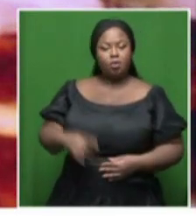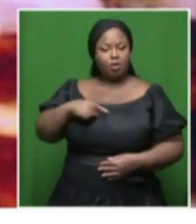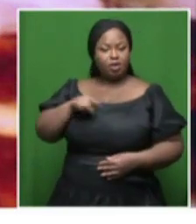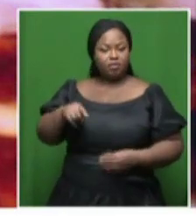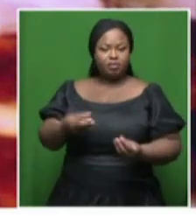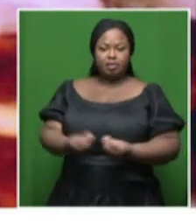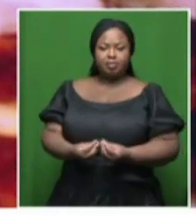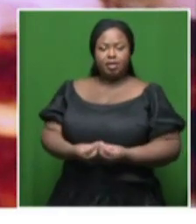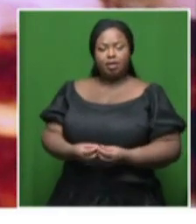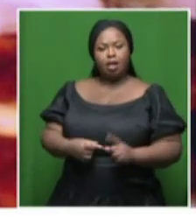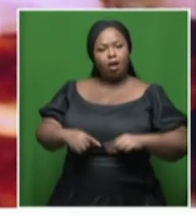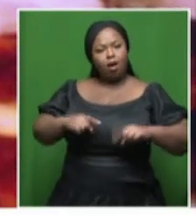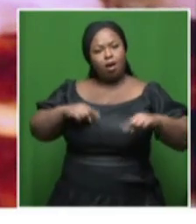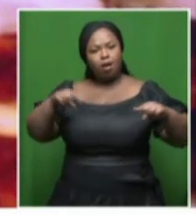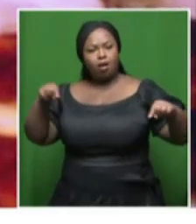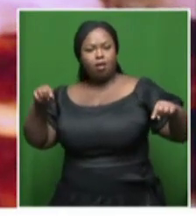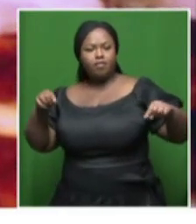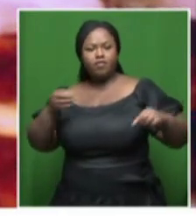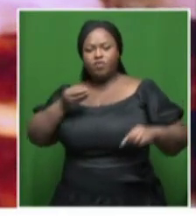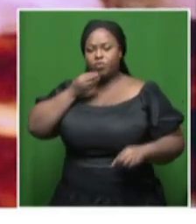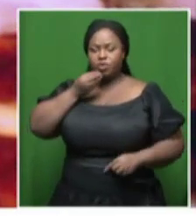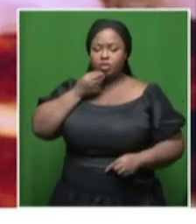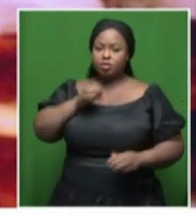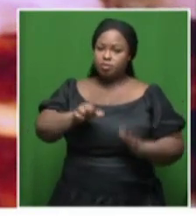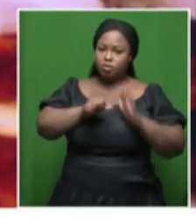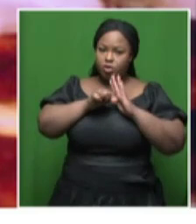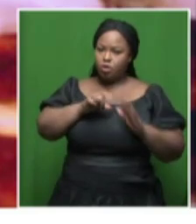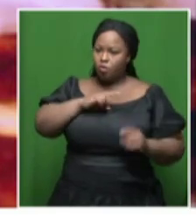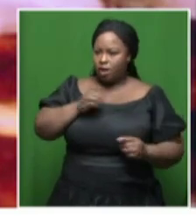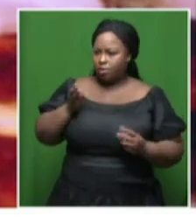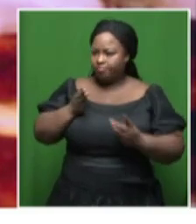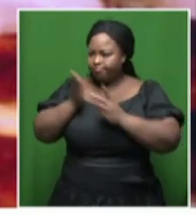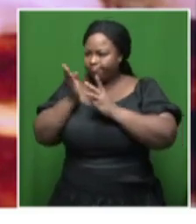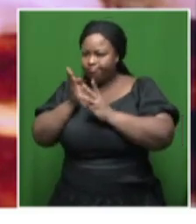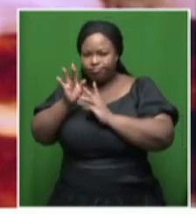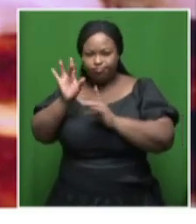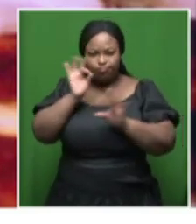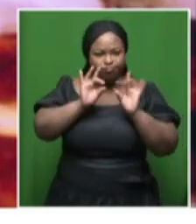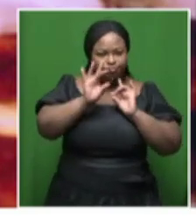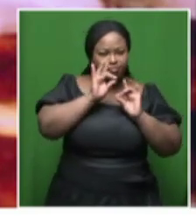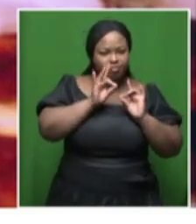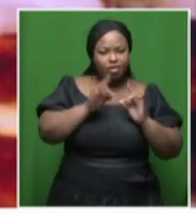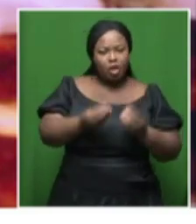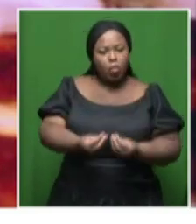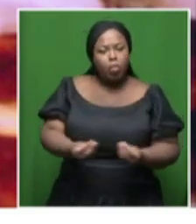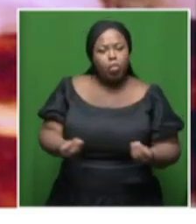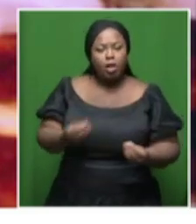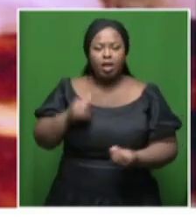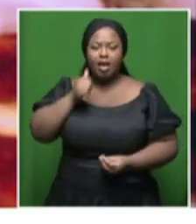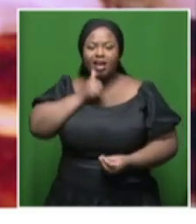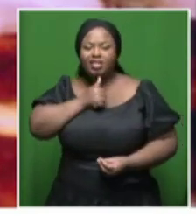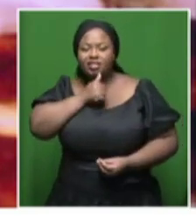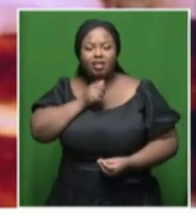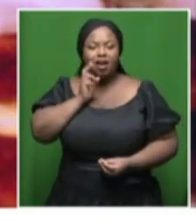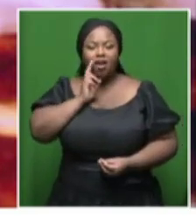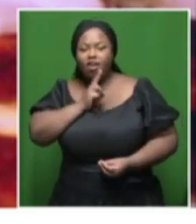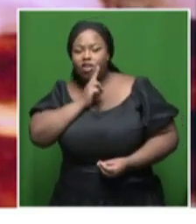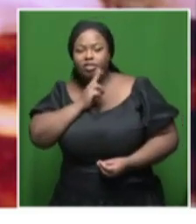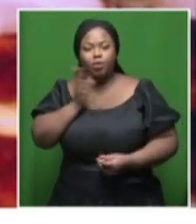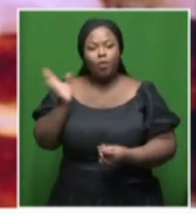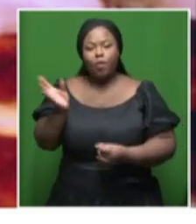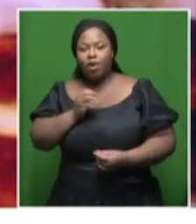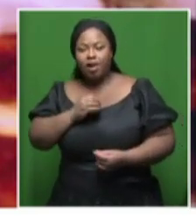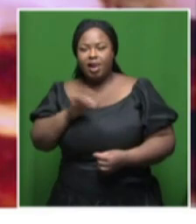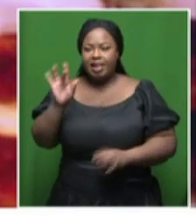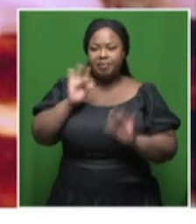something like all the different cuisines, it's important so that everyone can have something to eat, the kids, the mom, the auntie, you know, mm-hmm. uncles, everyone